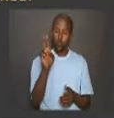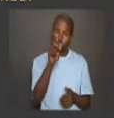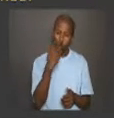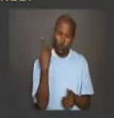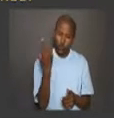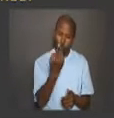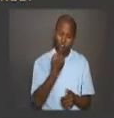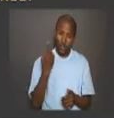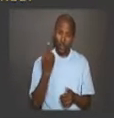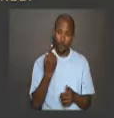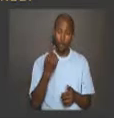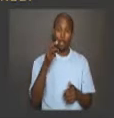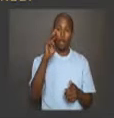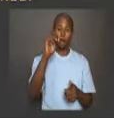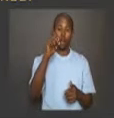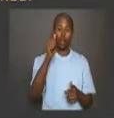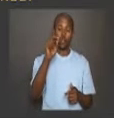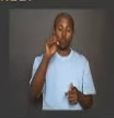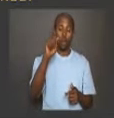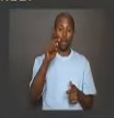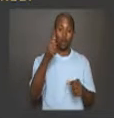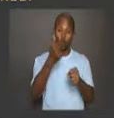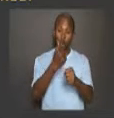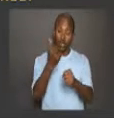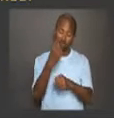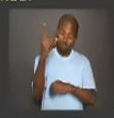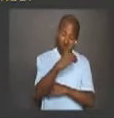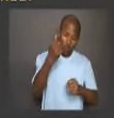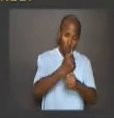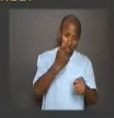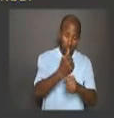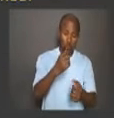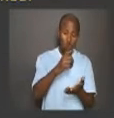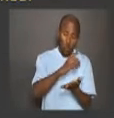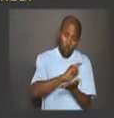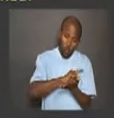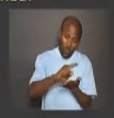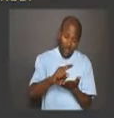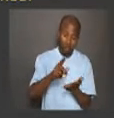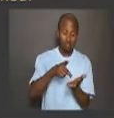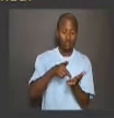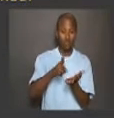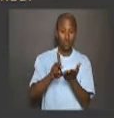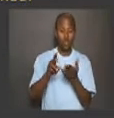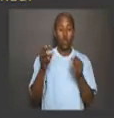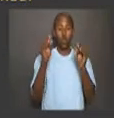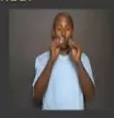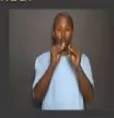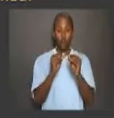Usually, manual workers are paid weekly wages that are